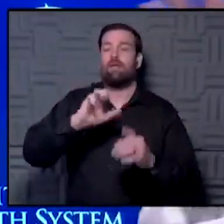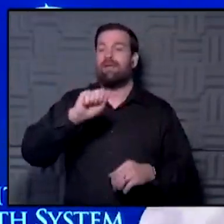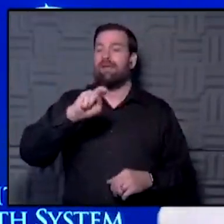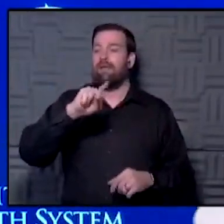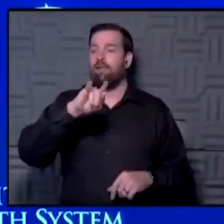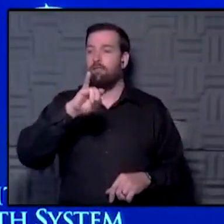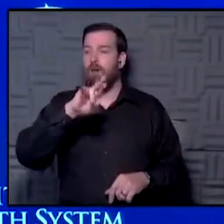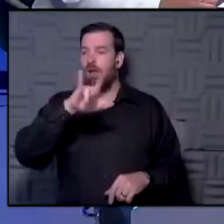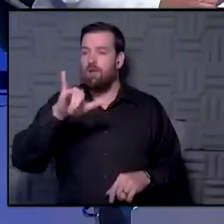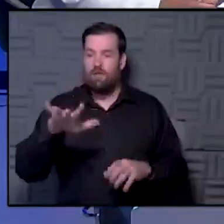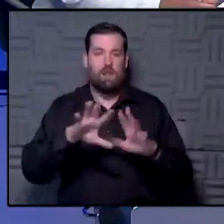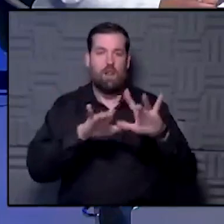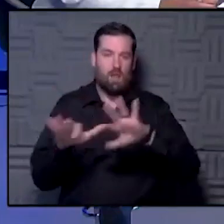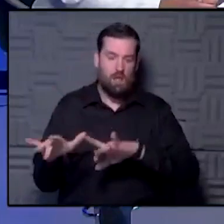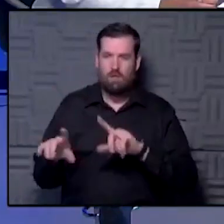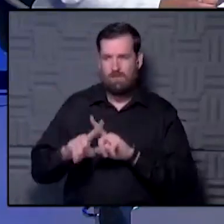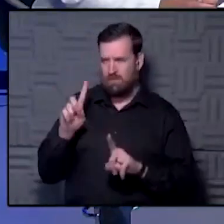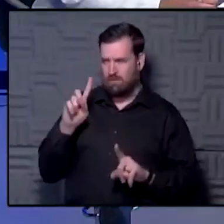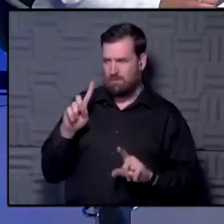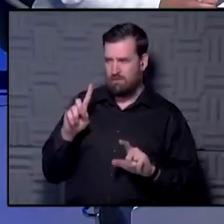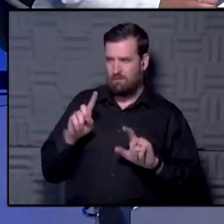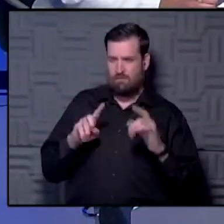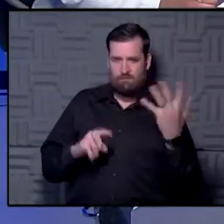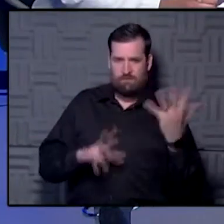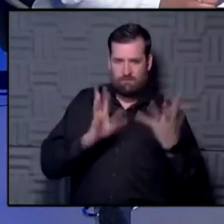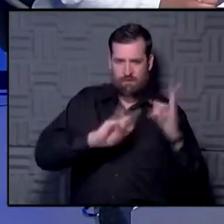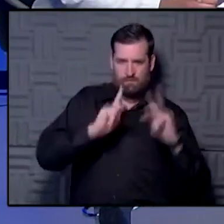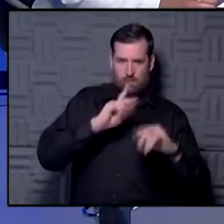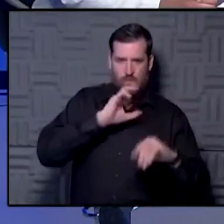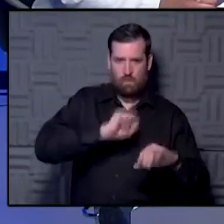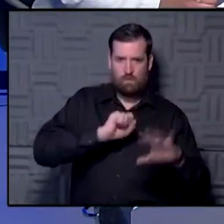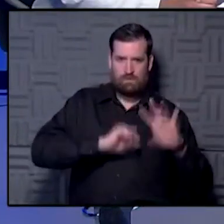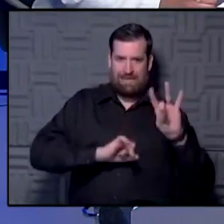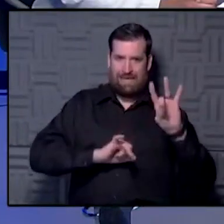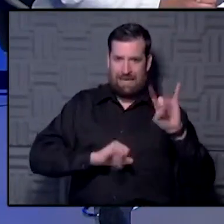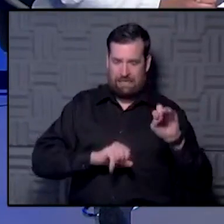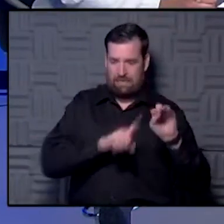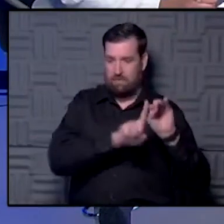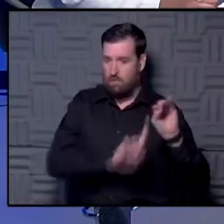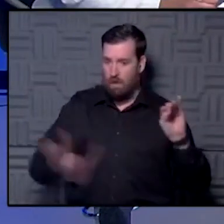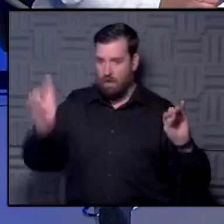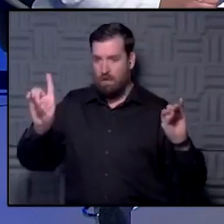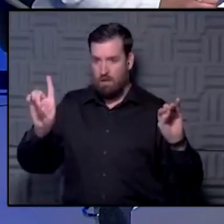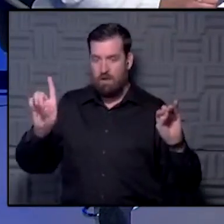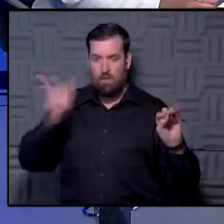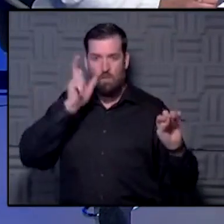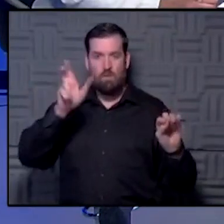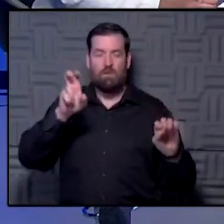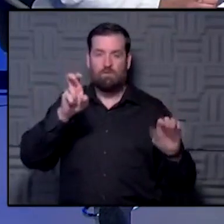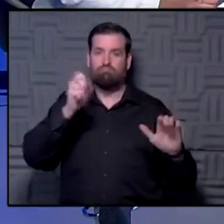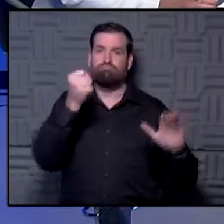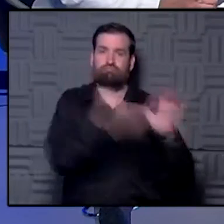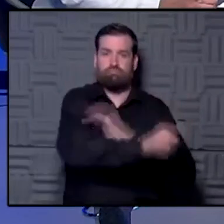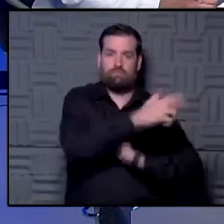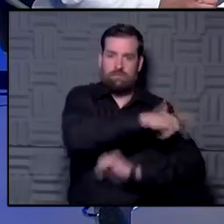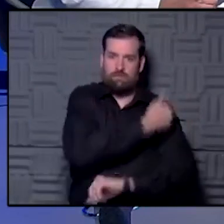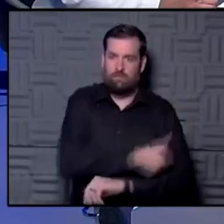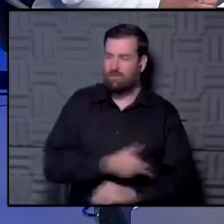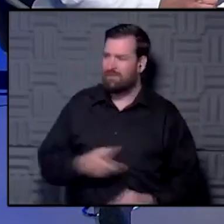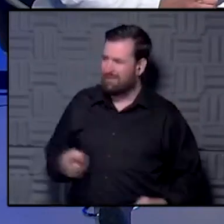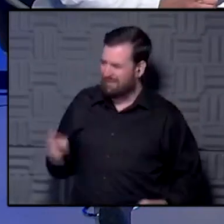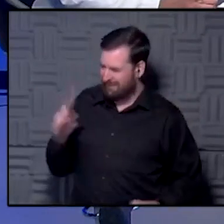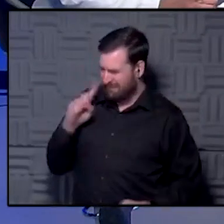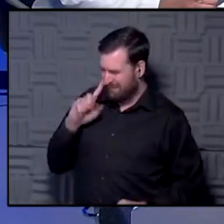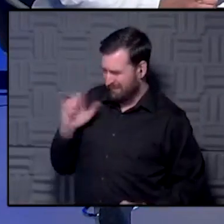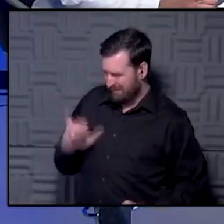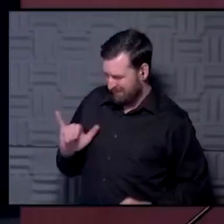antibodies already, et cetera. But I think it's 1 in 5 people over 80 who have coronavirus could come into the hospital. Is that right? That